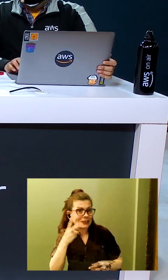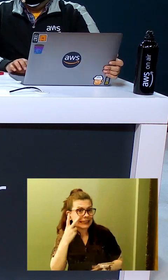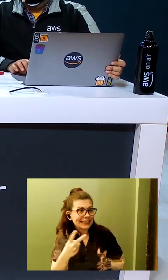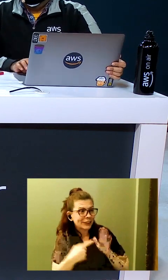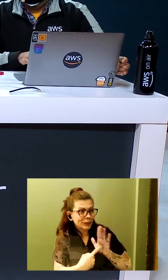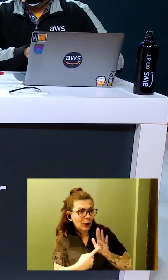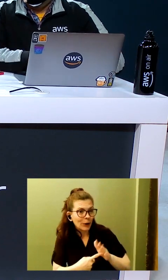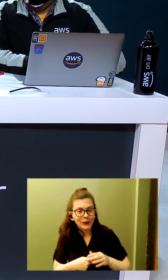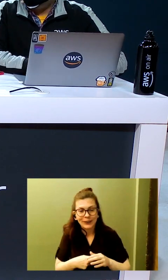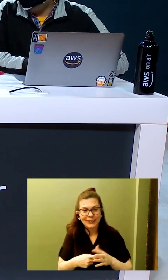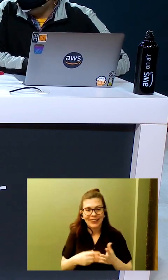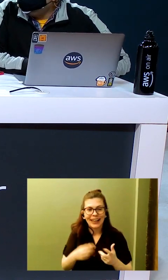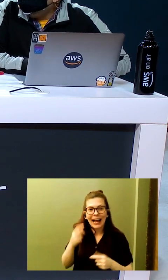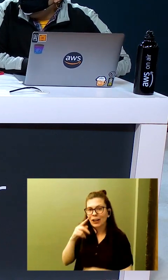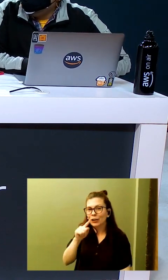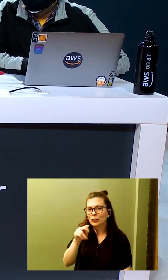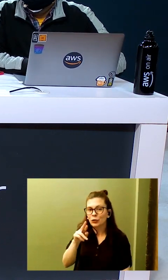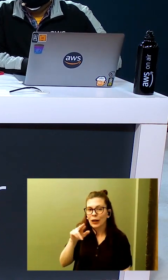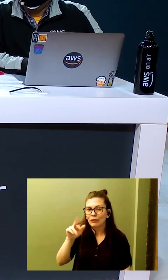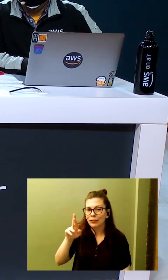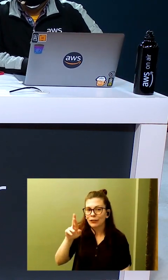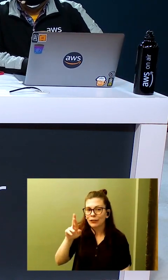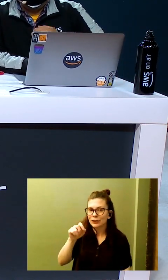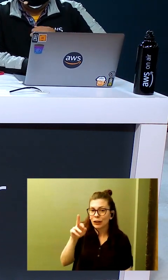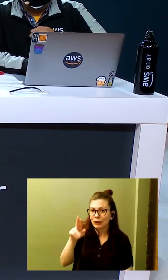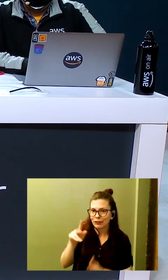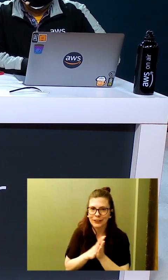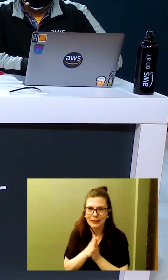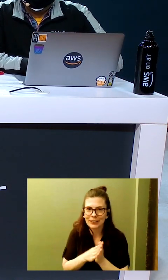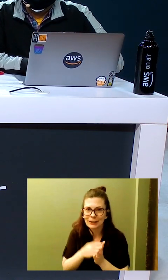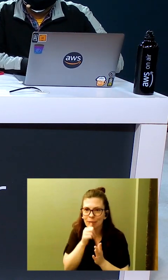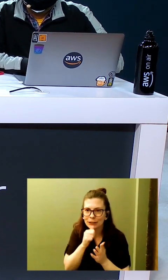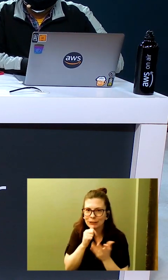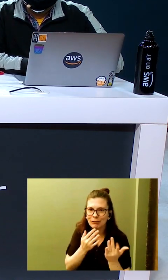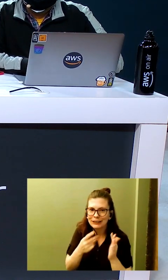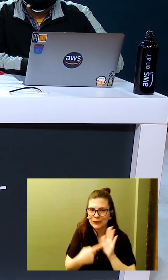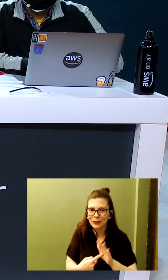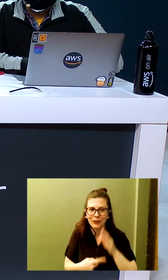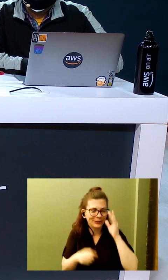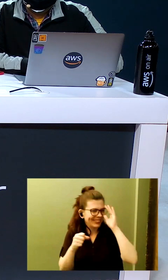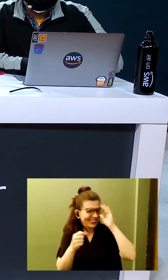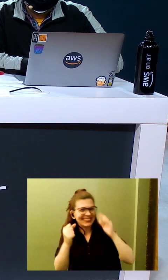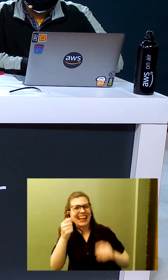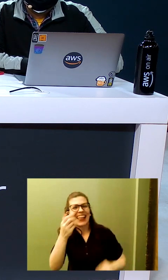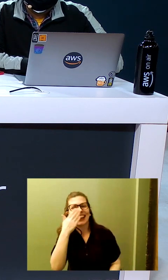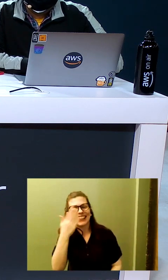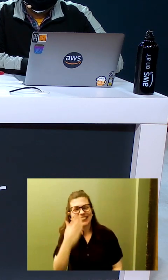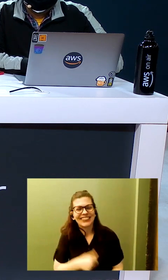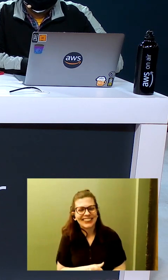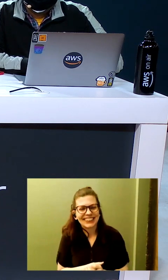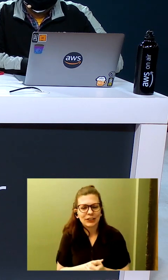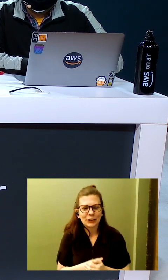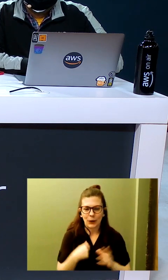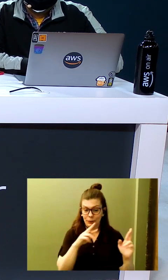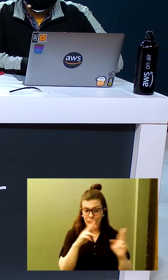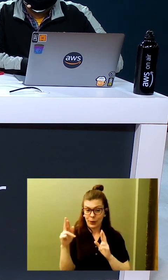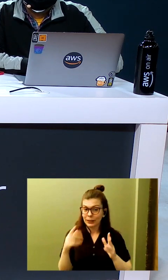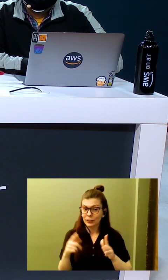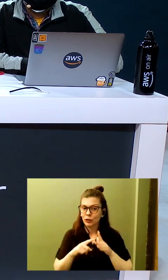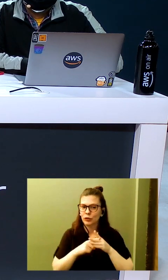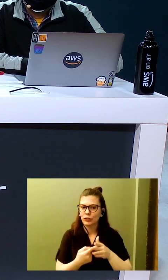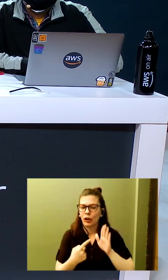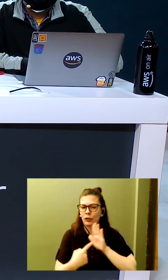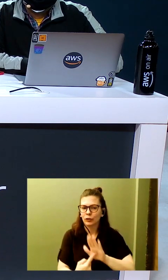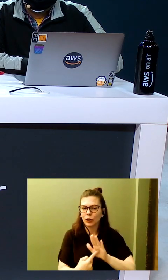know Trevor's sitting here so patiently. I want to see it. All right, thank you. So I'm ready to start showing what we're